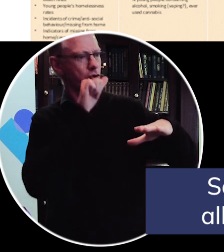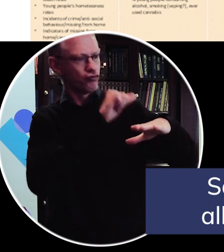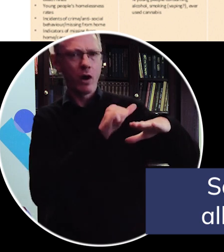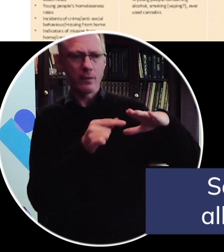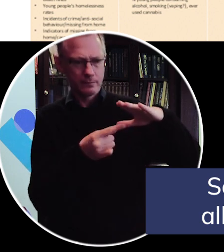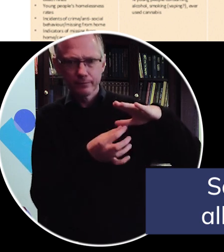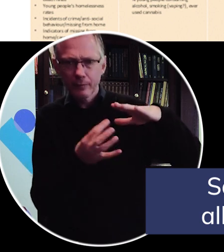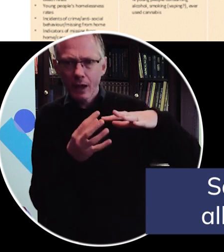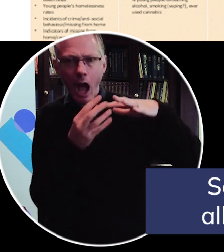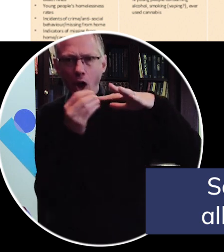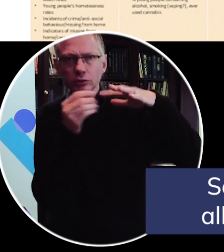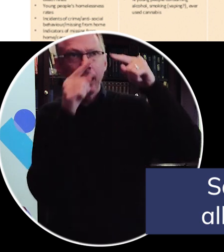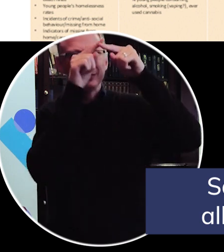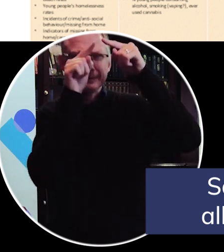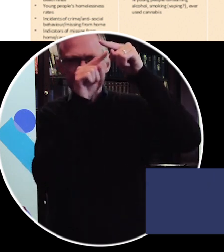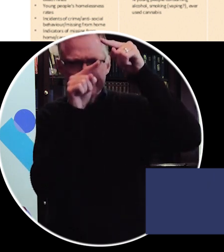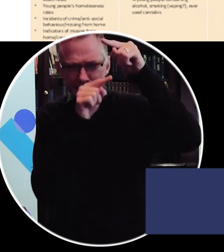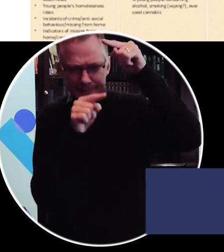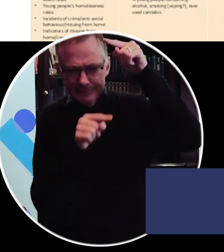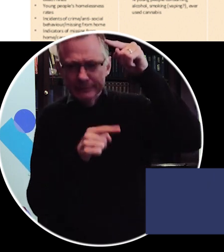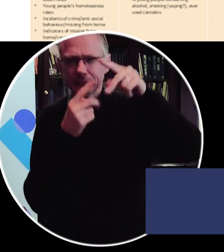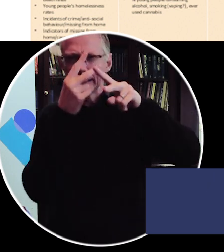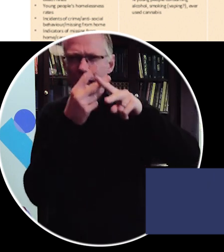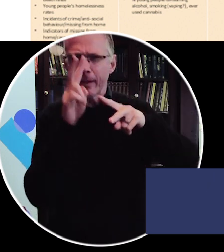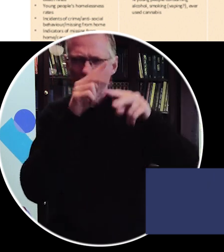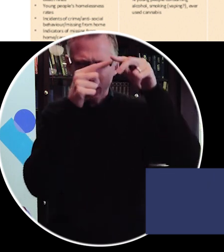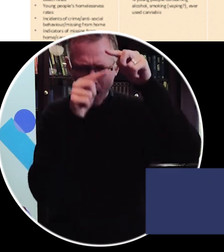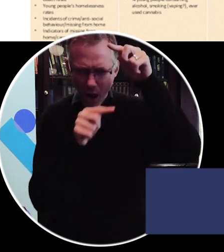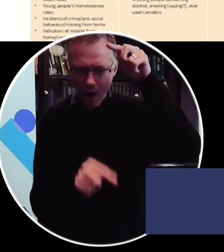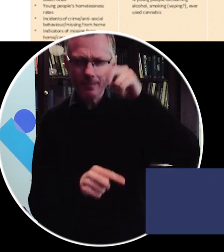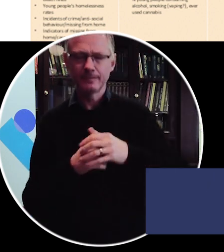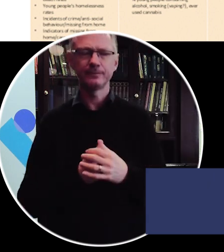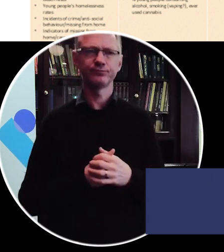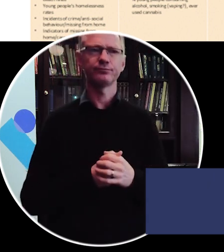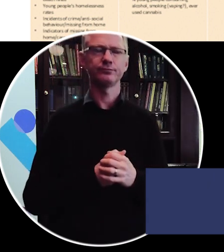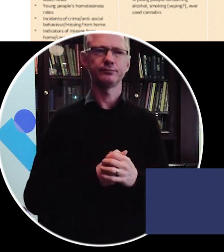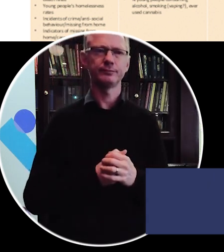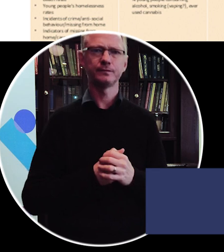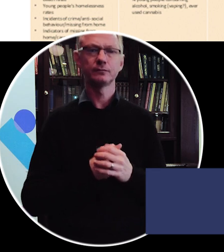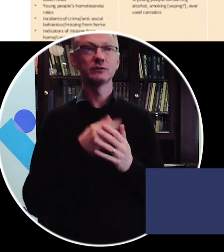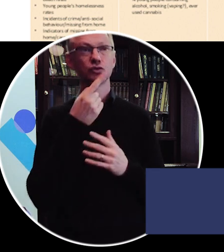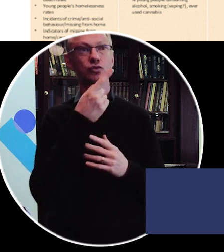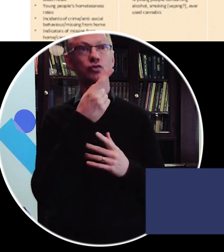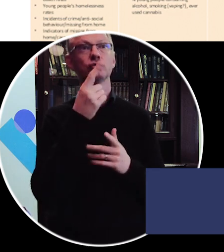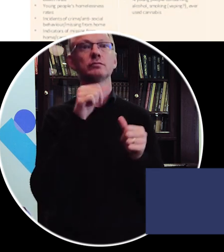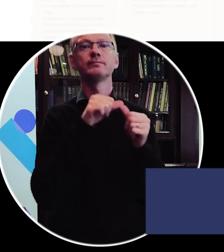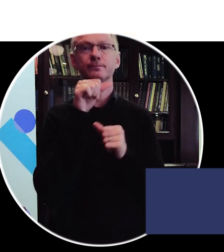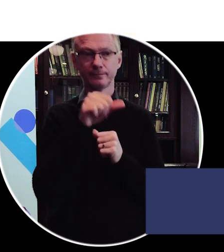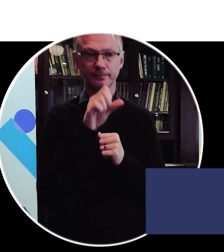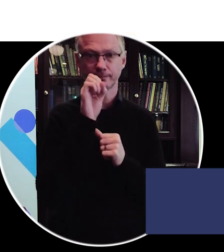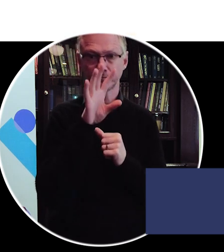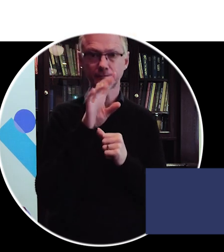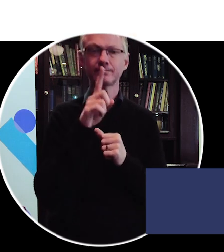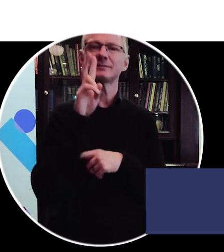the way through to everything that's going on. So we can go through, that's the first slide. We then go to the next one, which